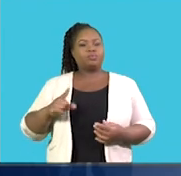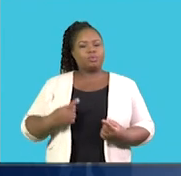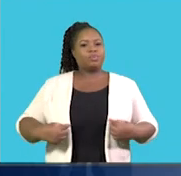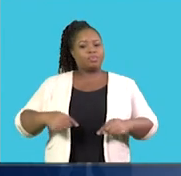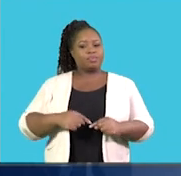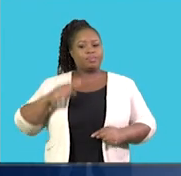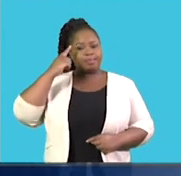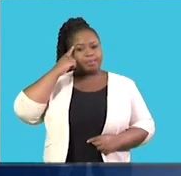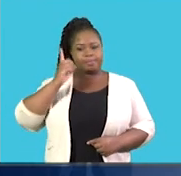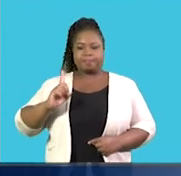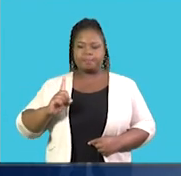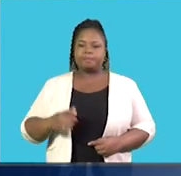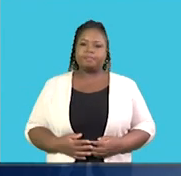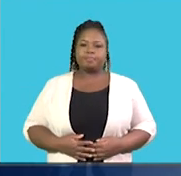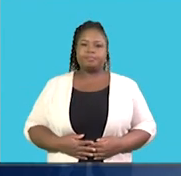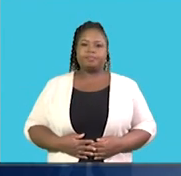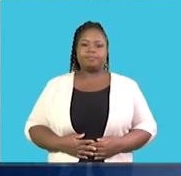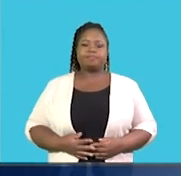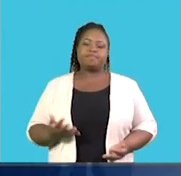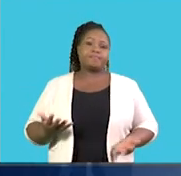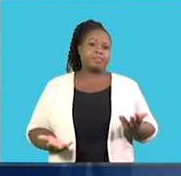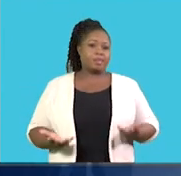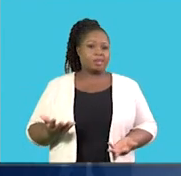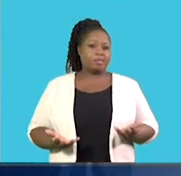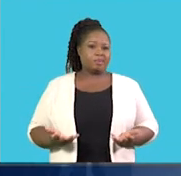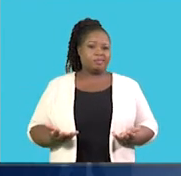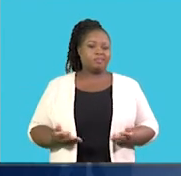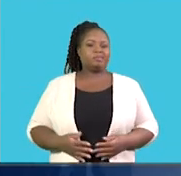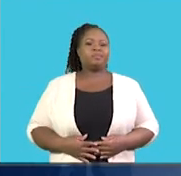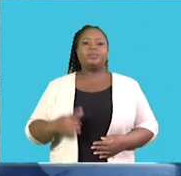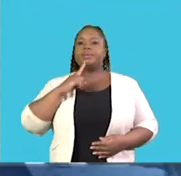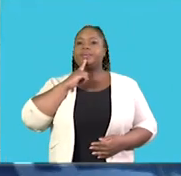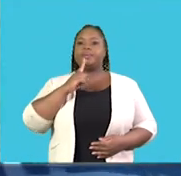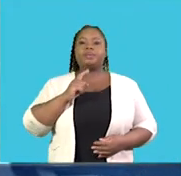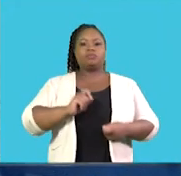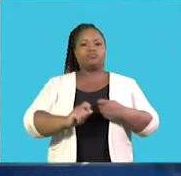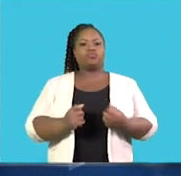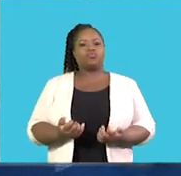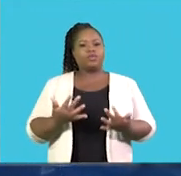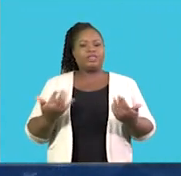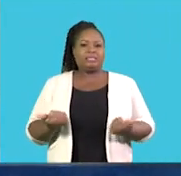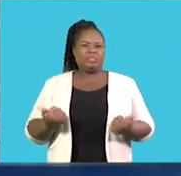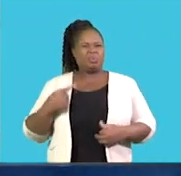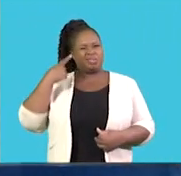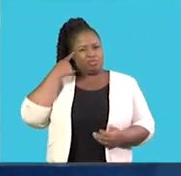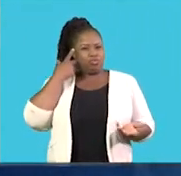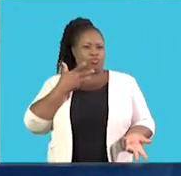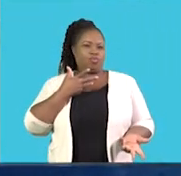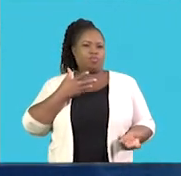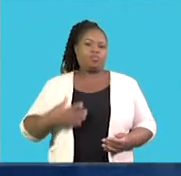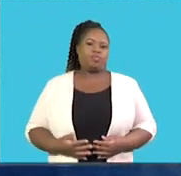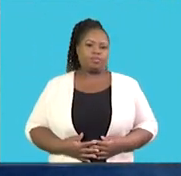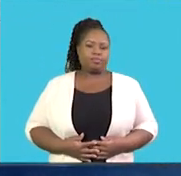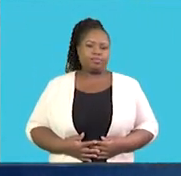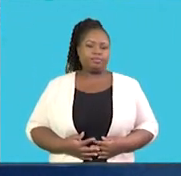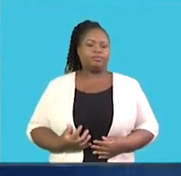Osukucabangayo thina uthi no mhlambe bekela itikerese. Siyacabanga.